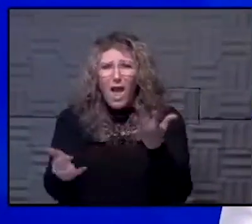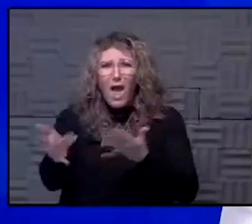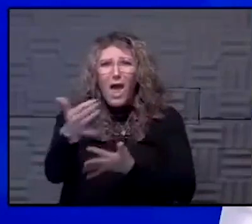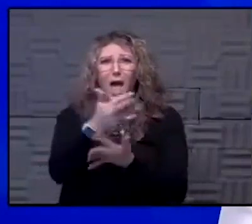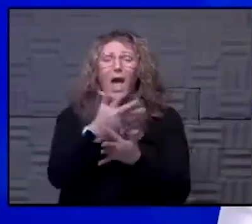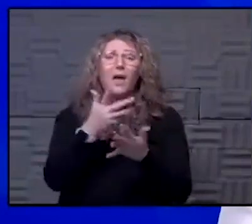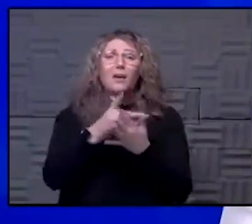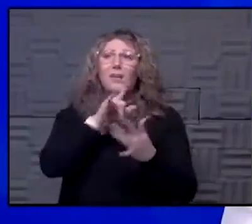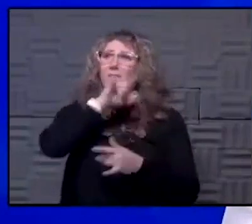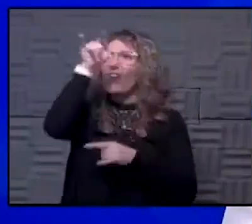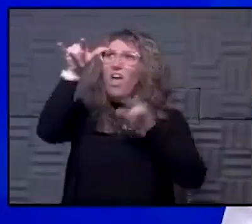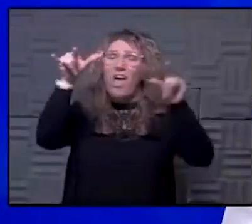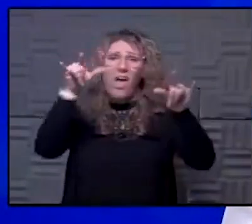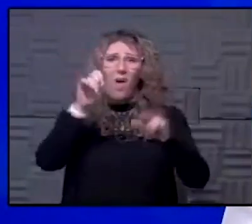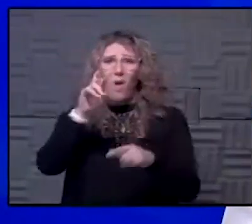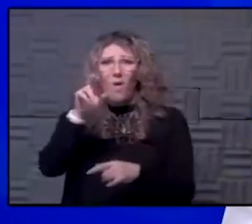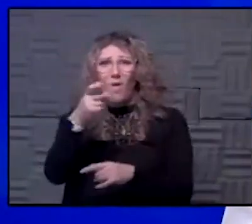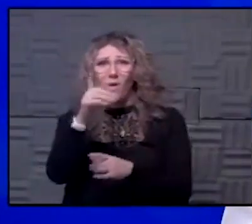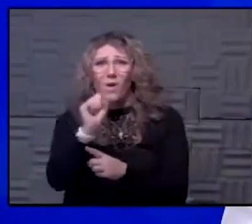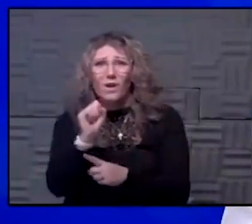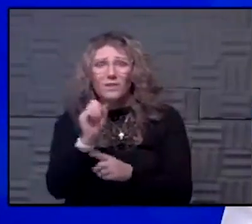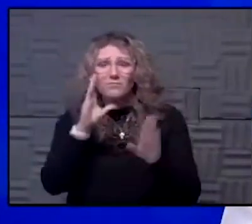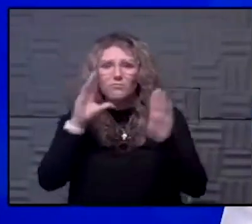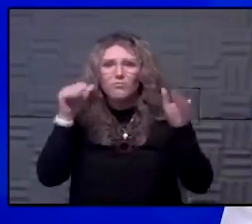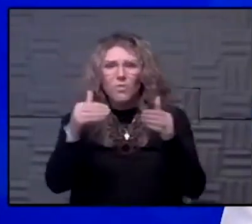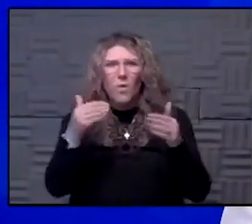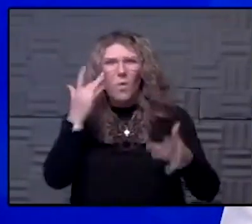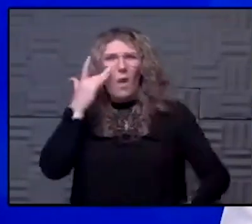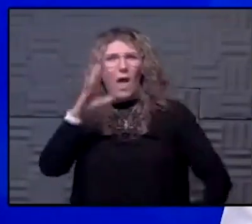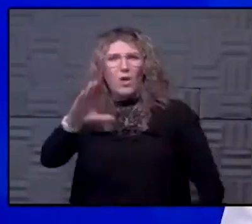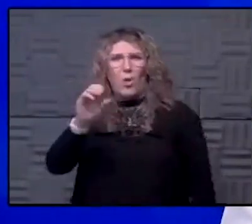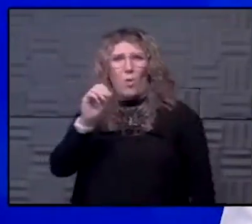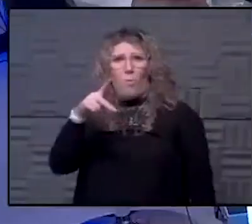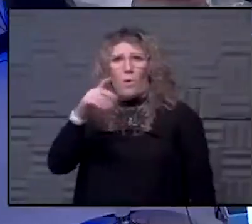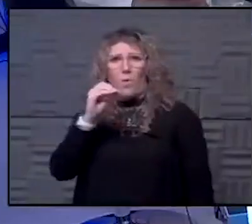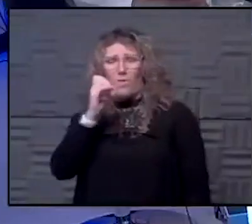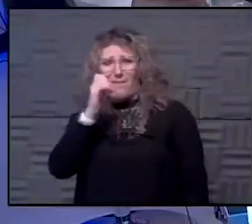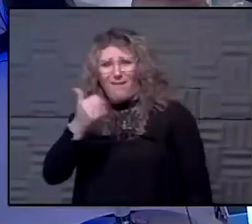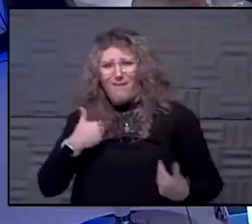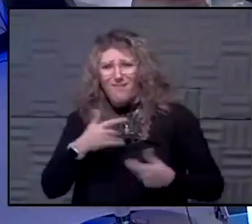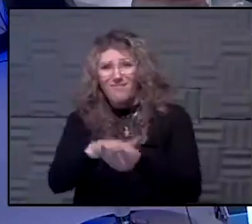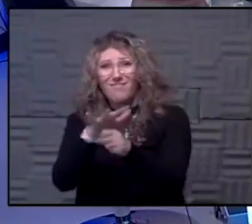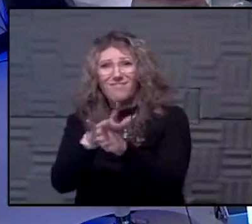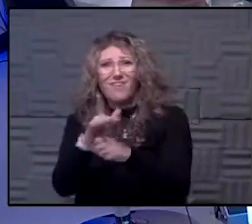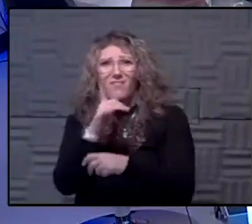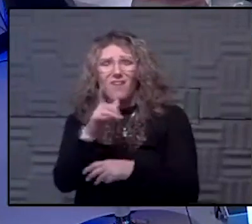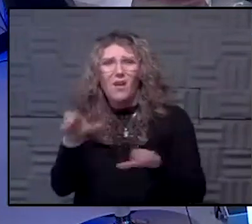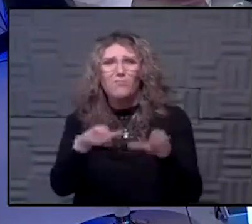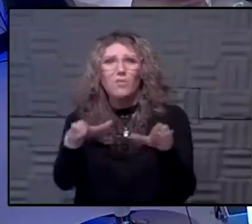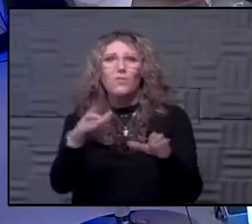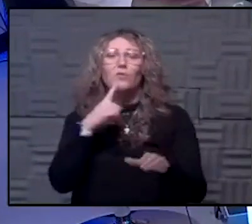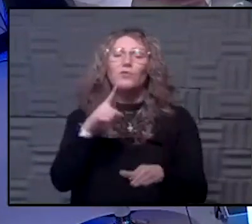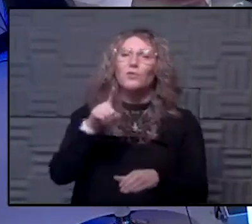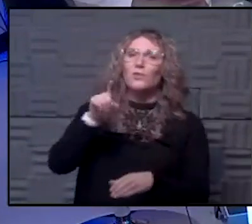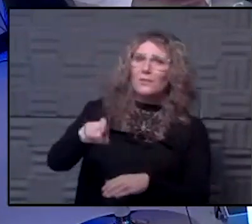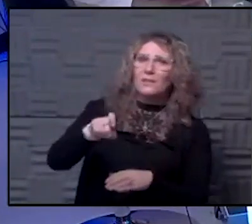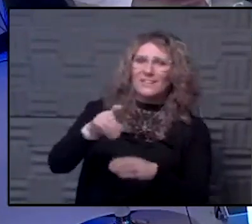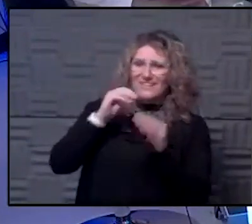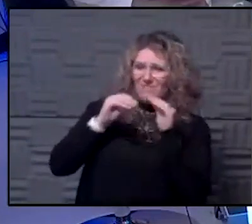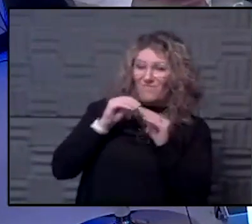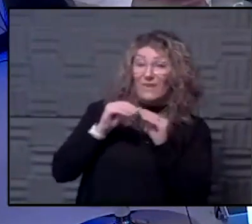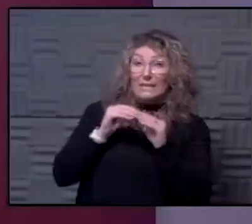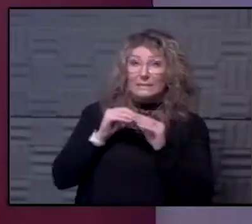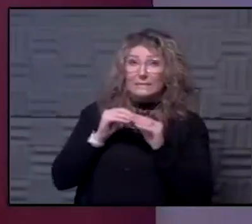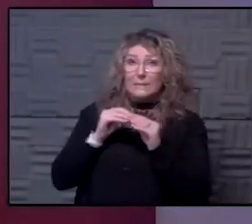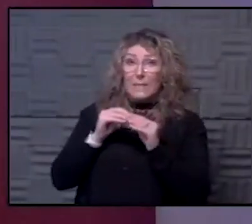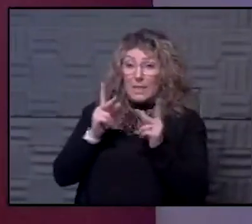country, when what they really needed to focus on was, why is your OPO underperforming? Yeah, I mean, why you fix the foundation first,